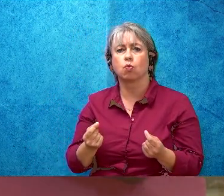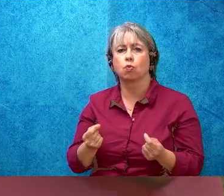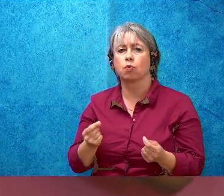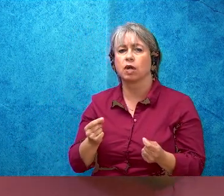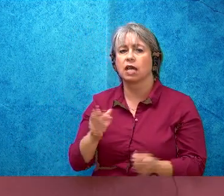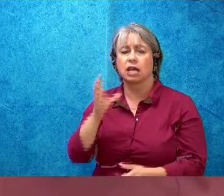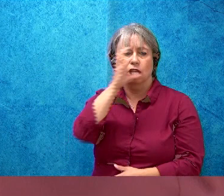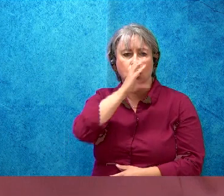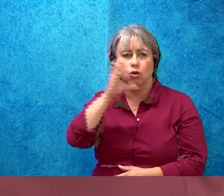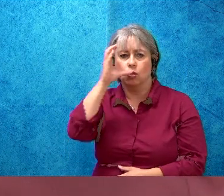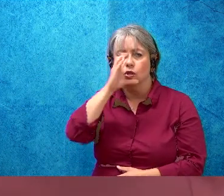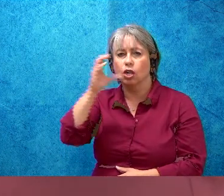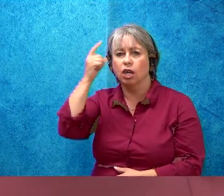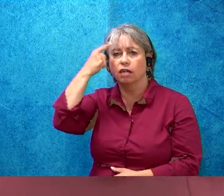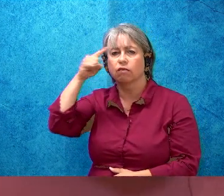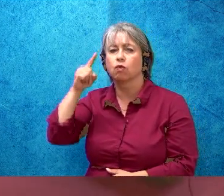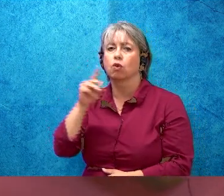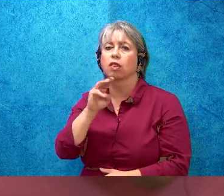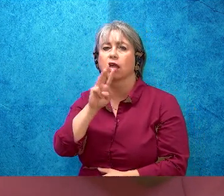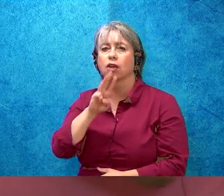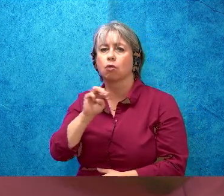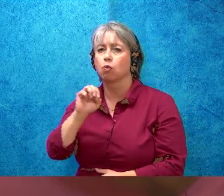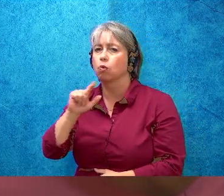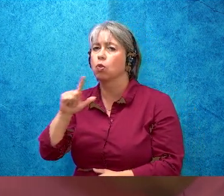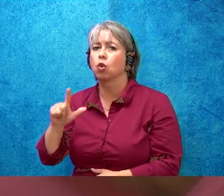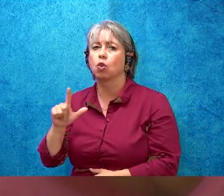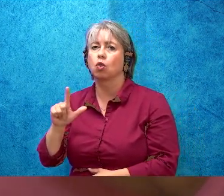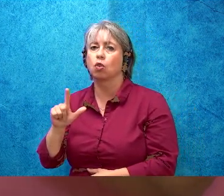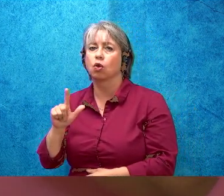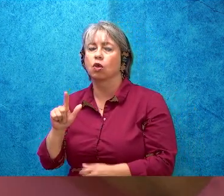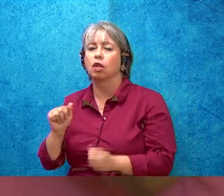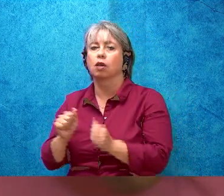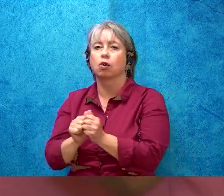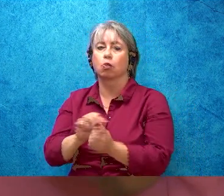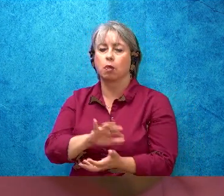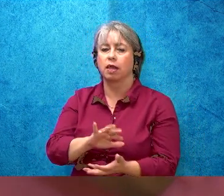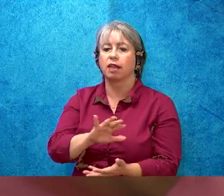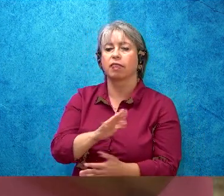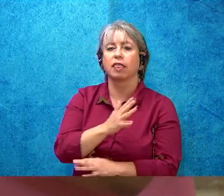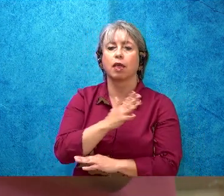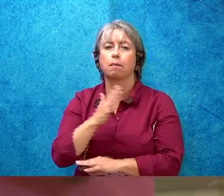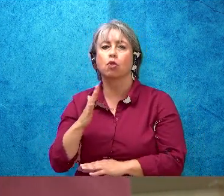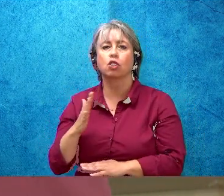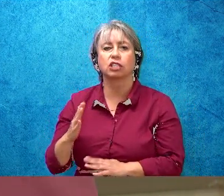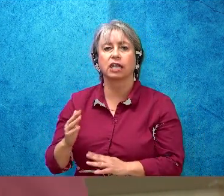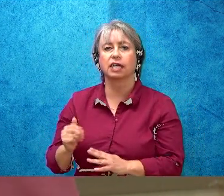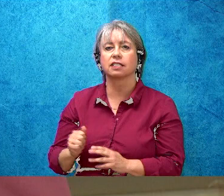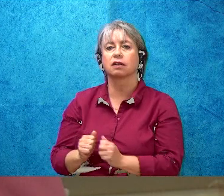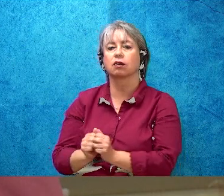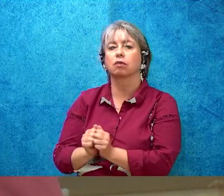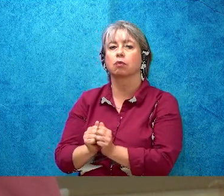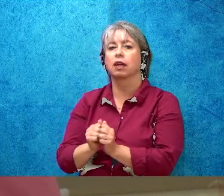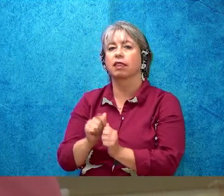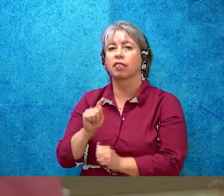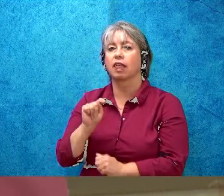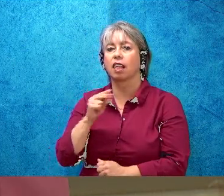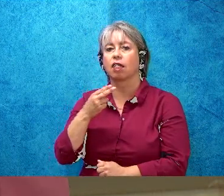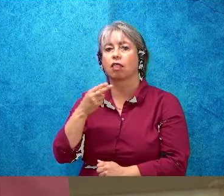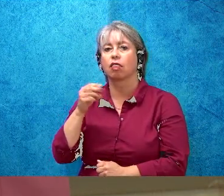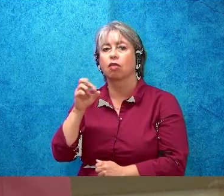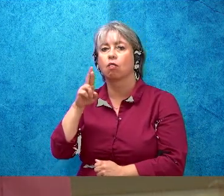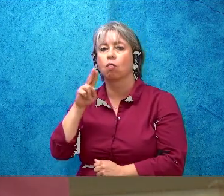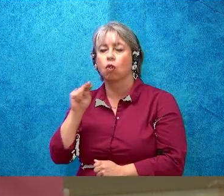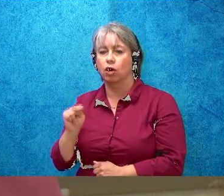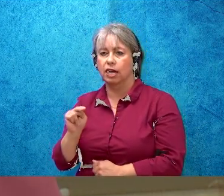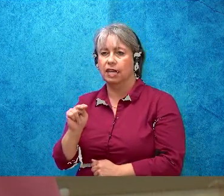for the wool that gets snagged on the bushes that have the thorn. So Psyche goes around and she starts